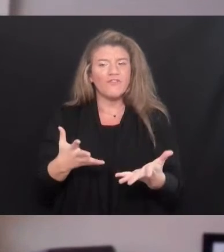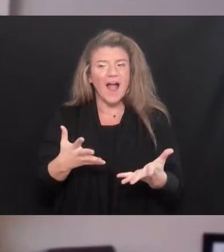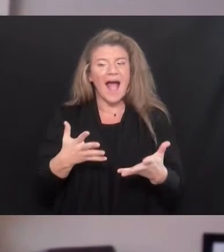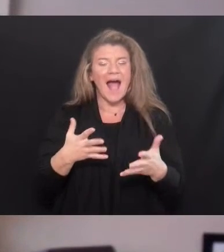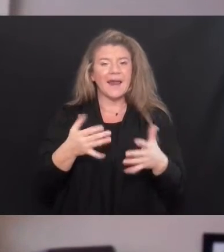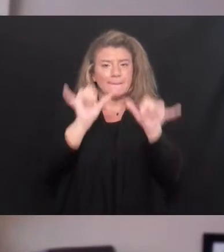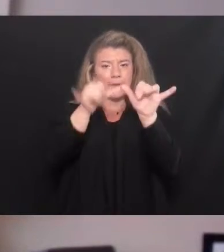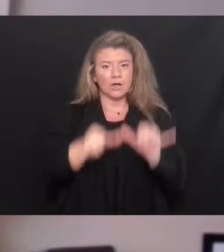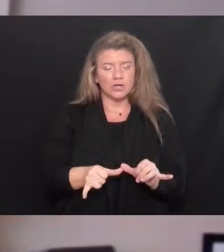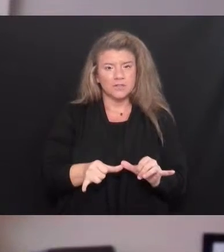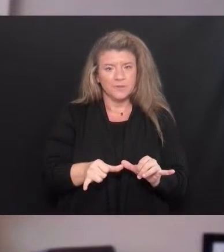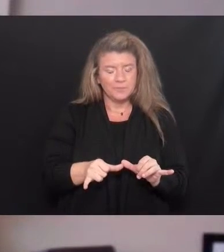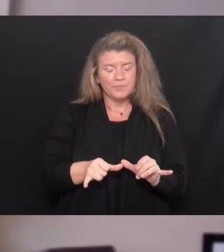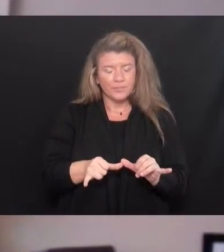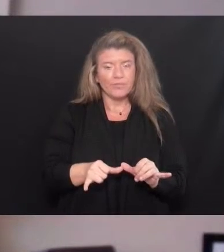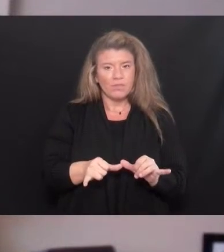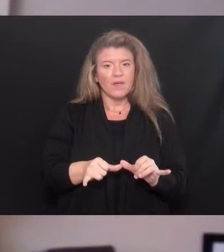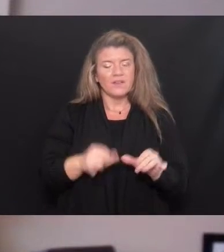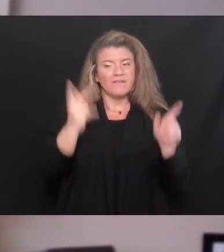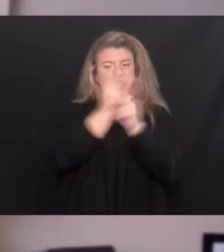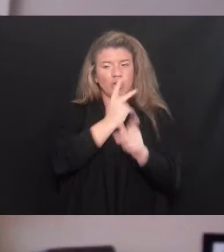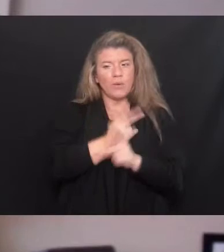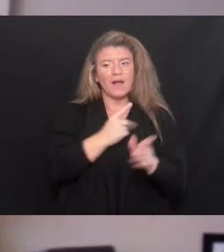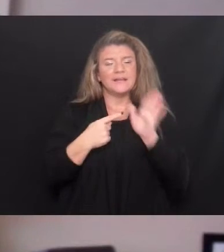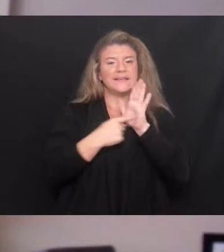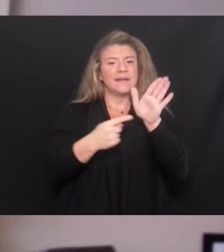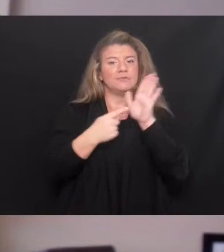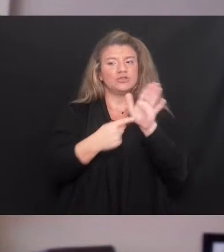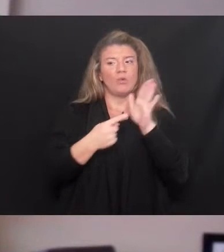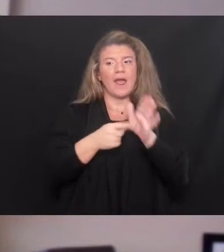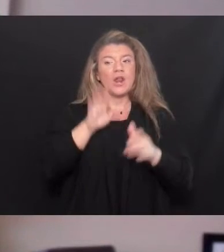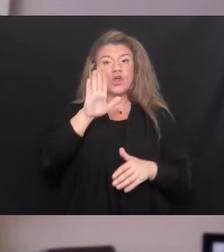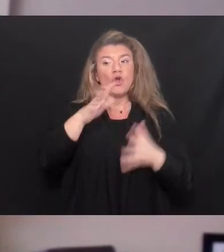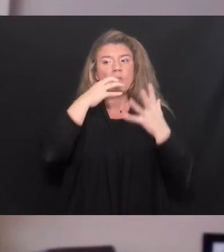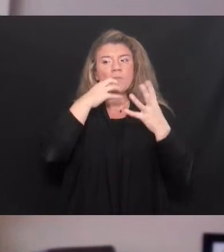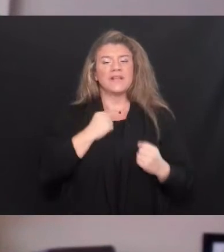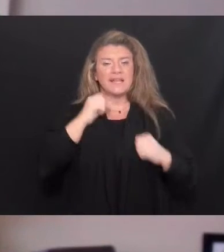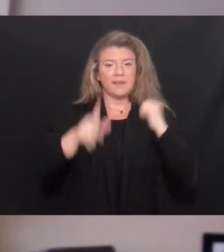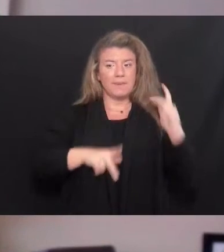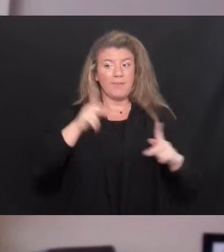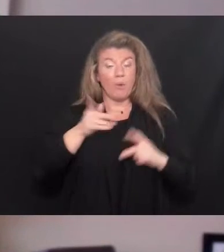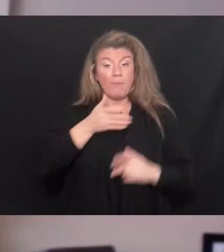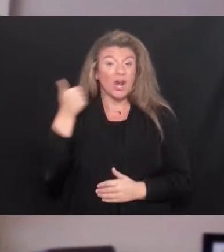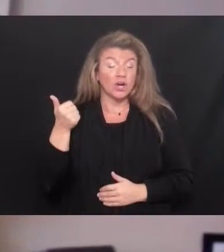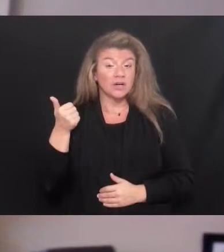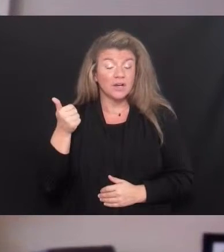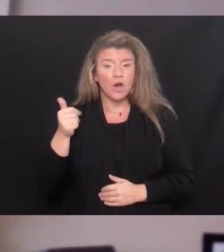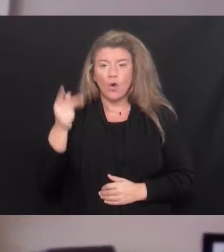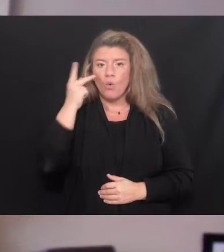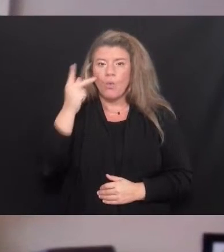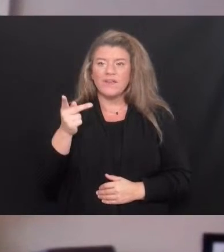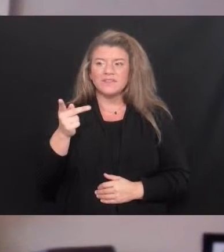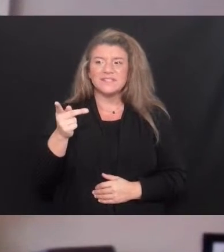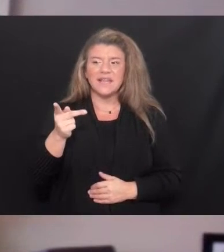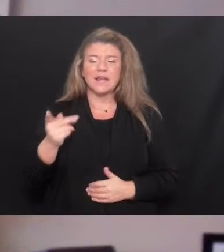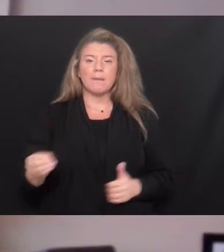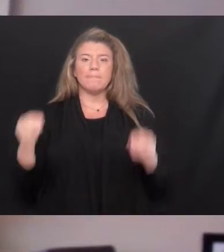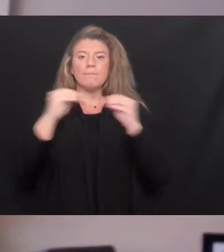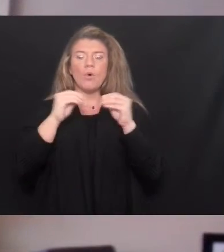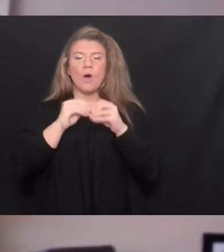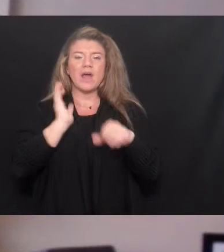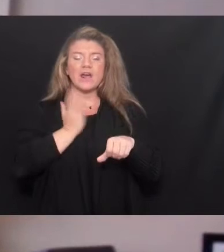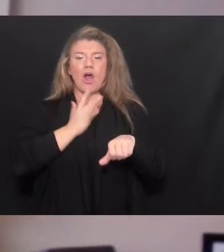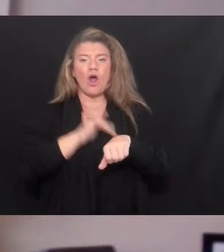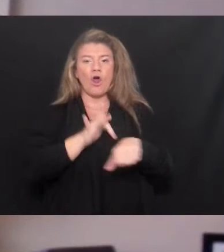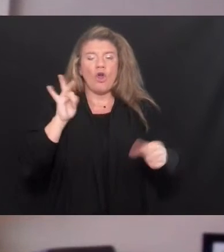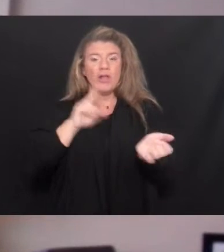marker, an immunologic marker, to demonstrate that we are protecting people better. And we have seen in some of our early nursing home